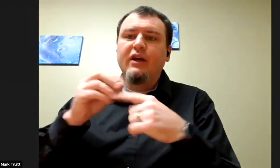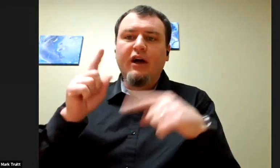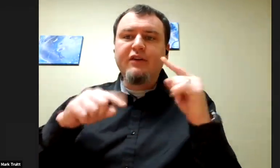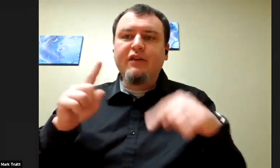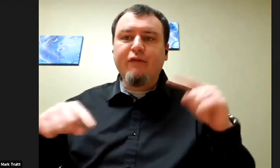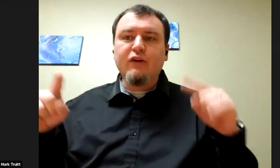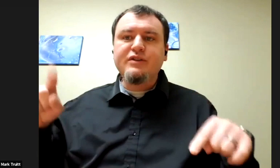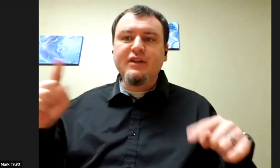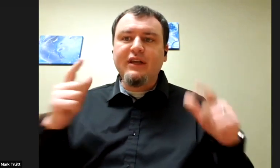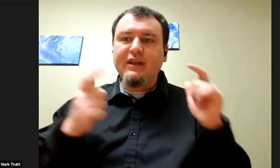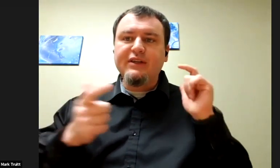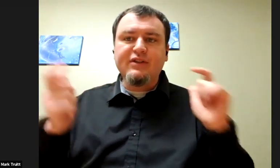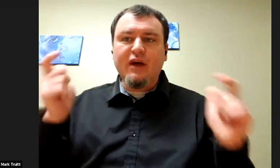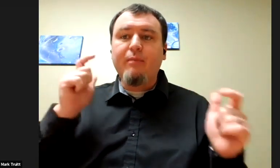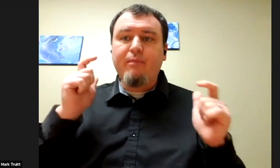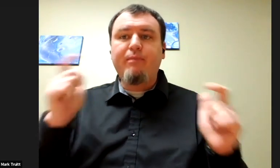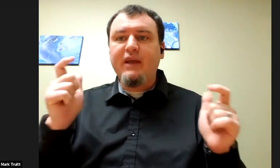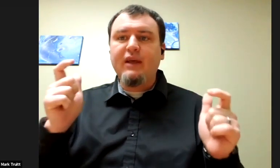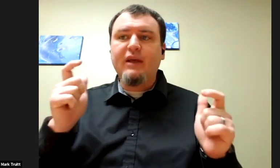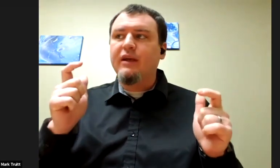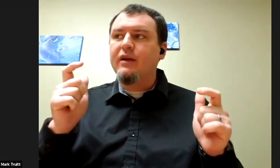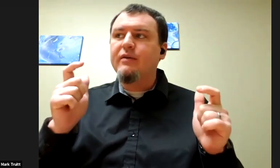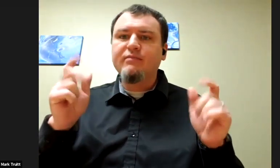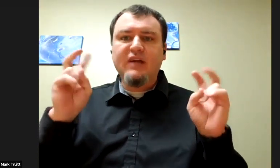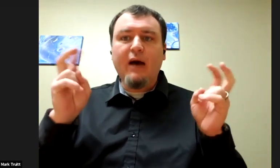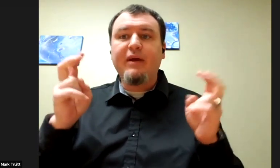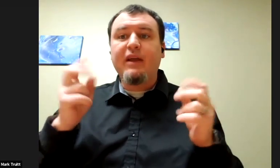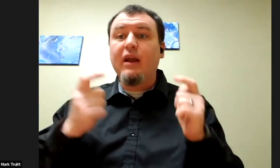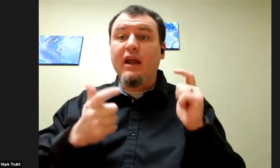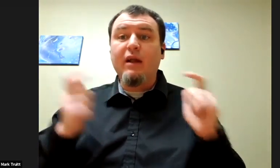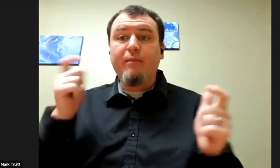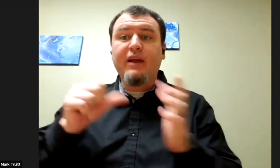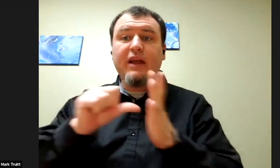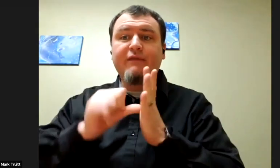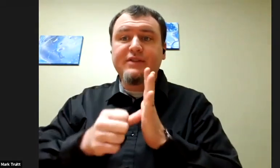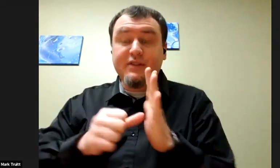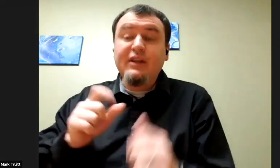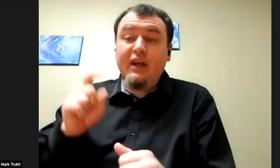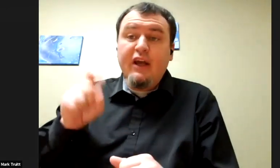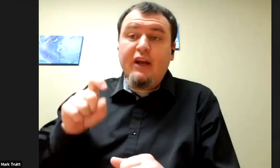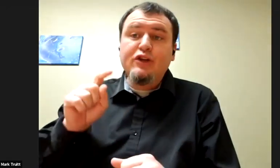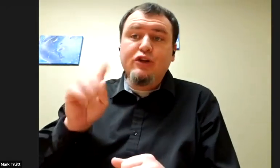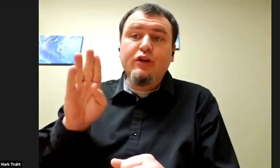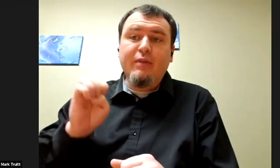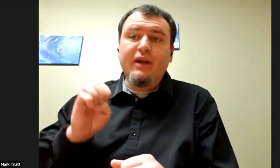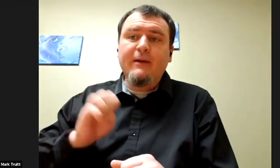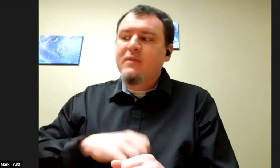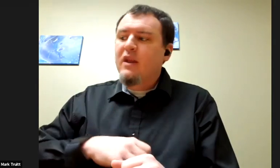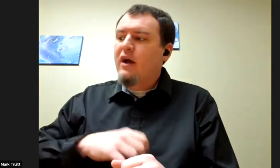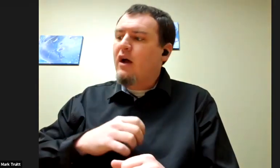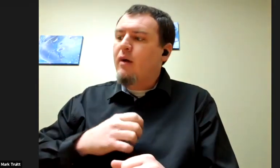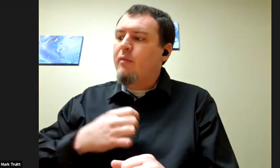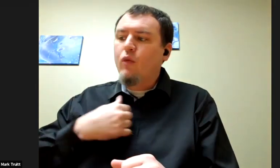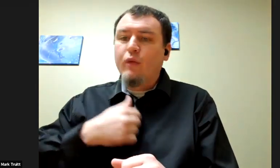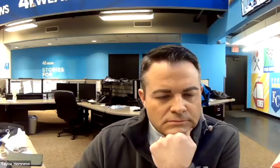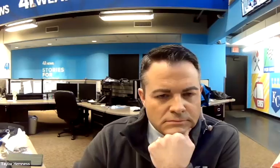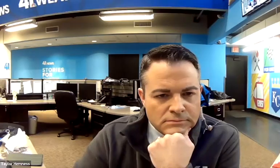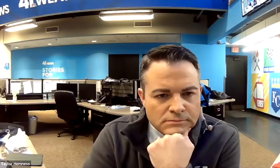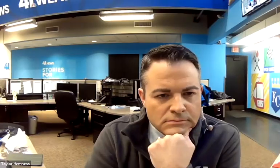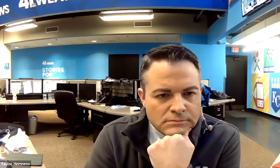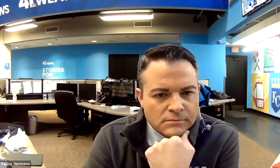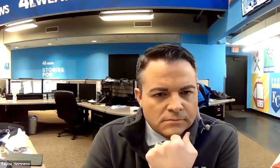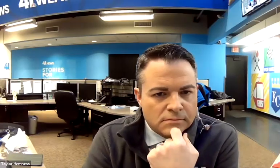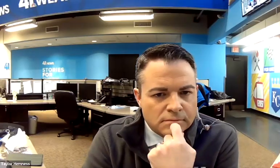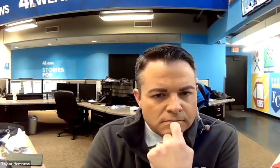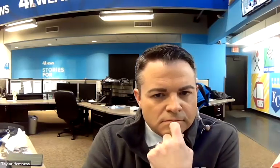especially, diversity is a big topic and a big emphasis, and it should be. We